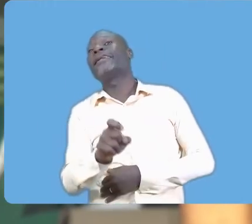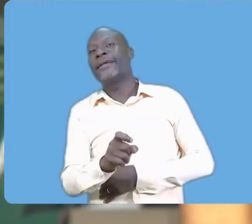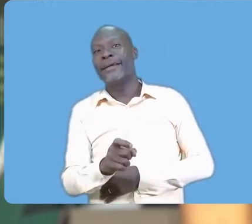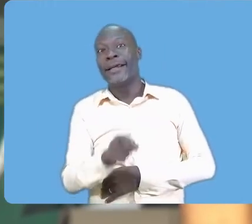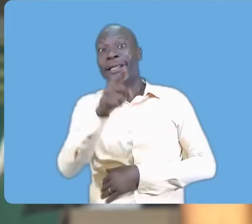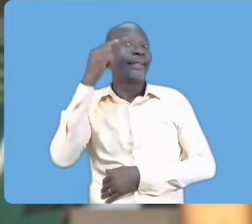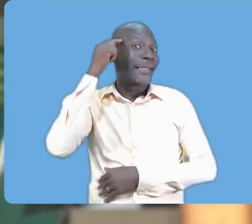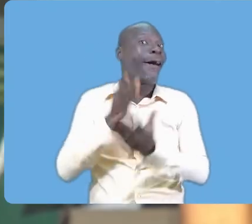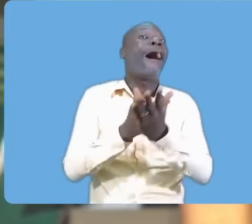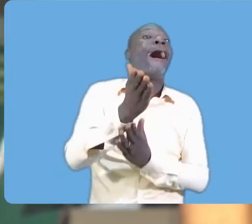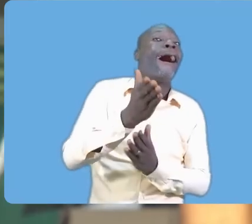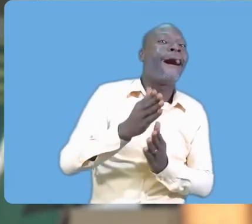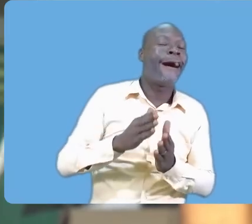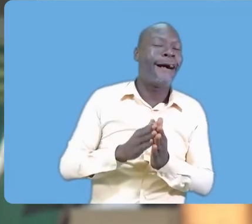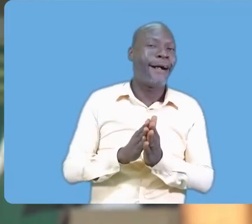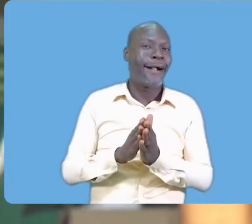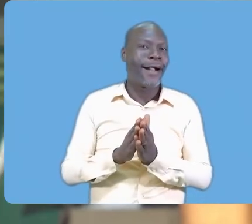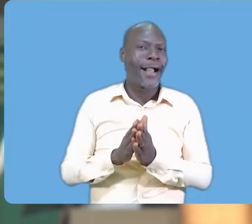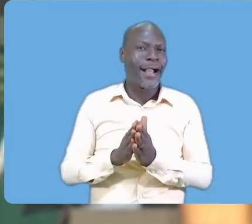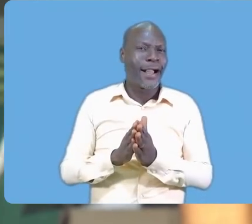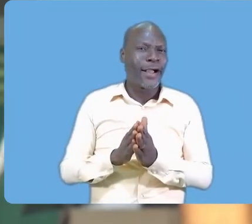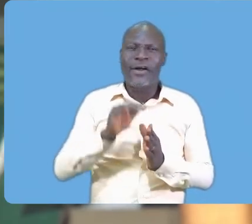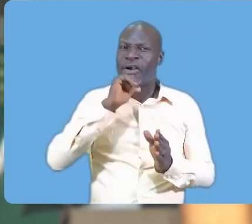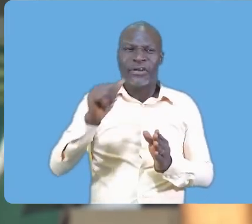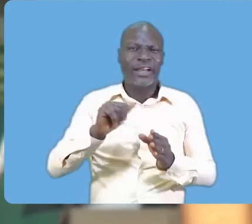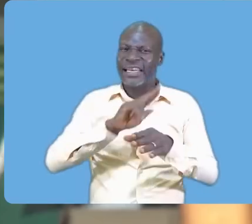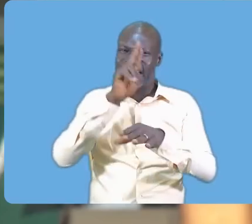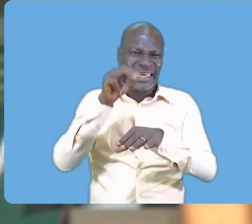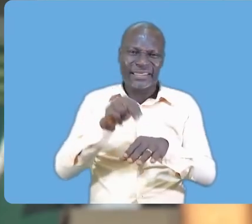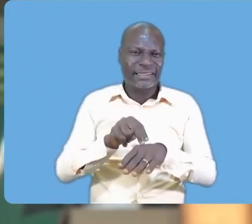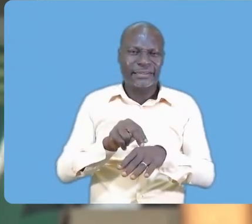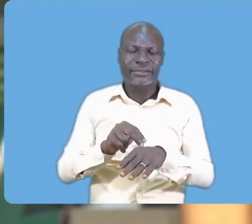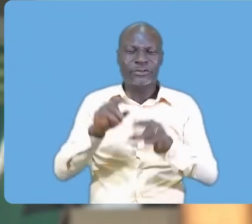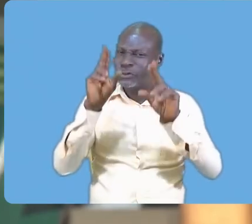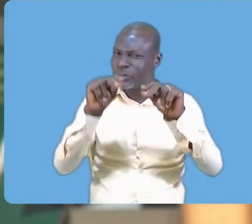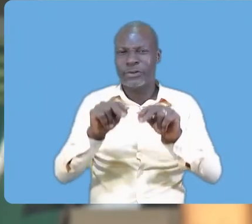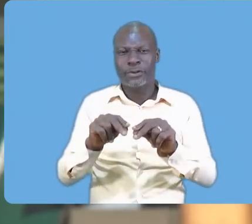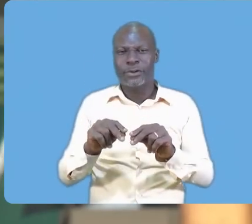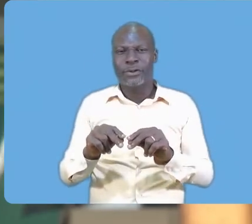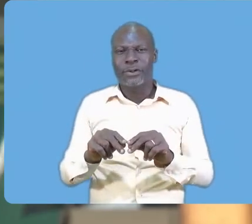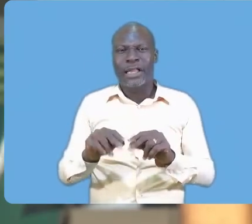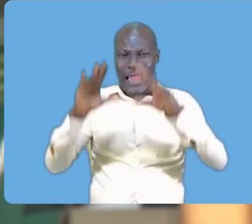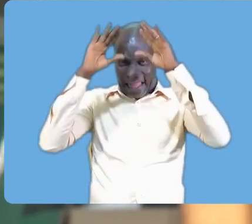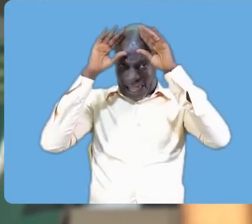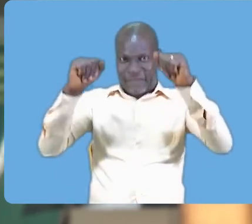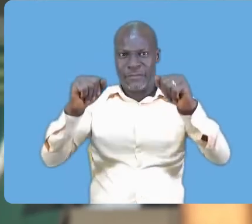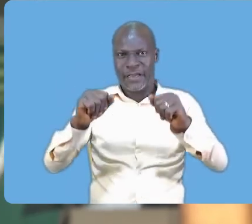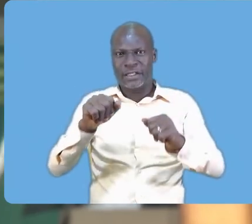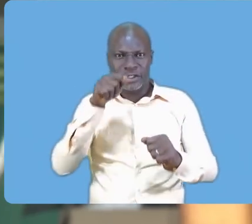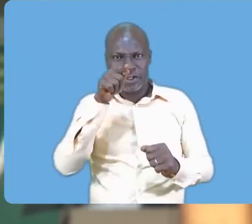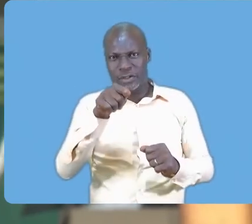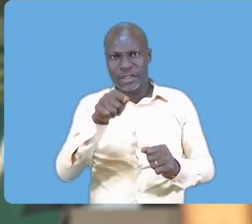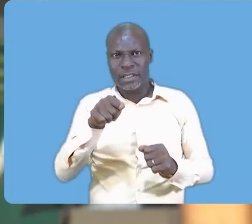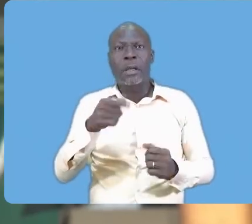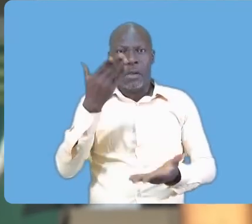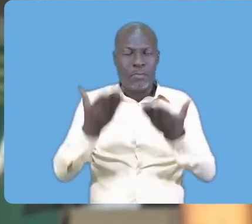And I said, I'm going to catch the NSA. And near my babu, I'm going to catch the Oman Penny. Na sabi, Oman Penny. Na swalting.